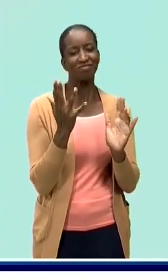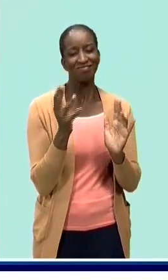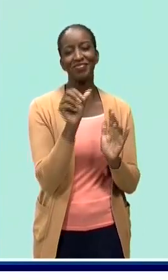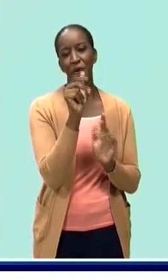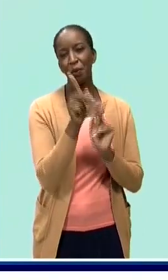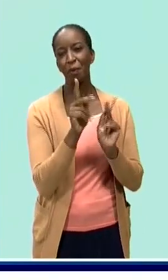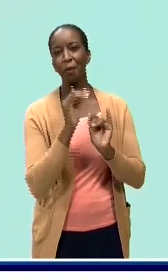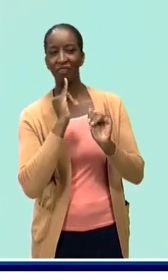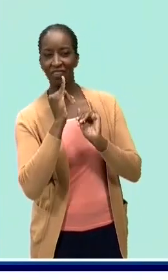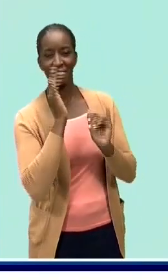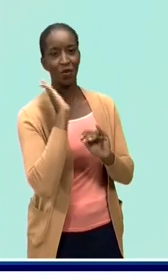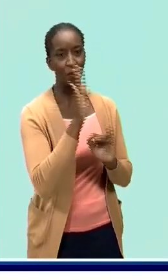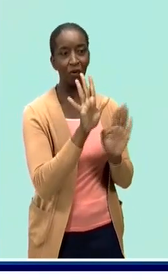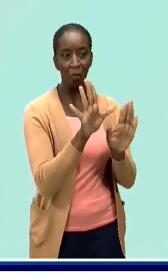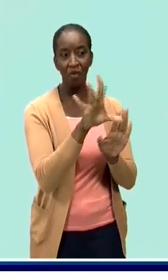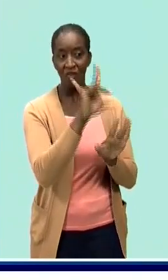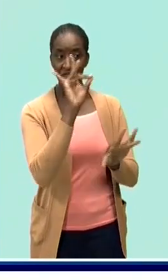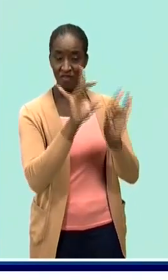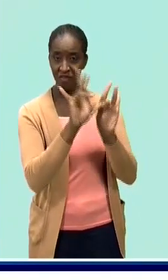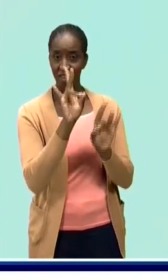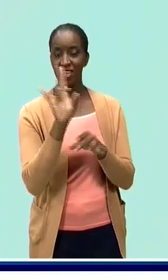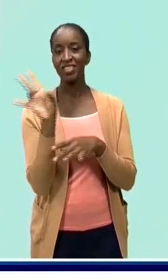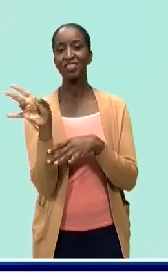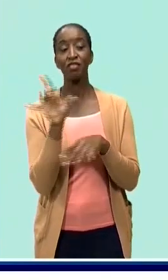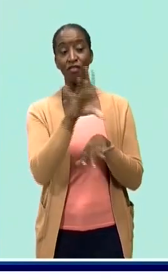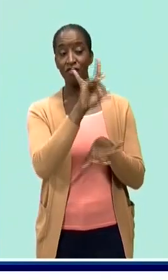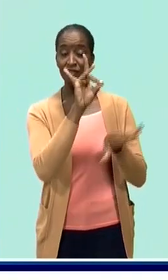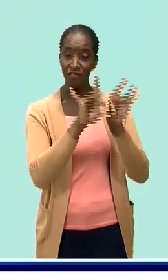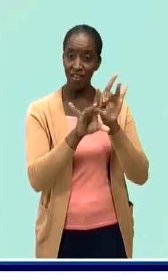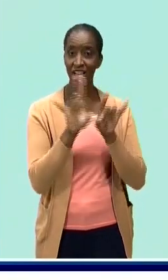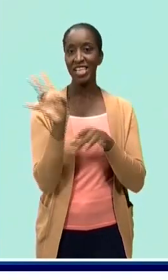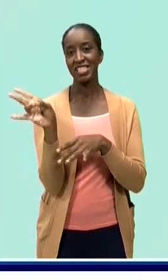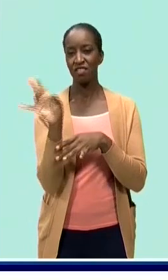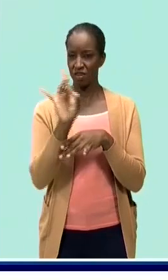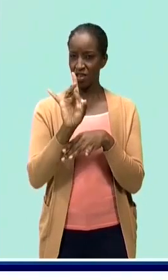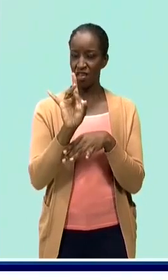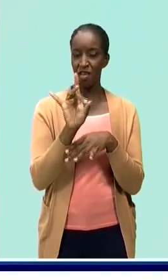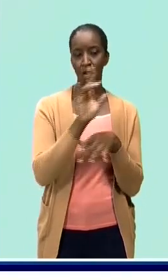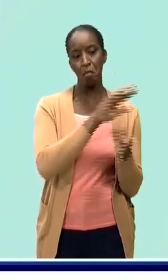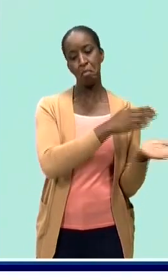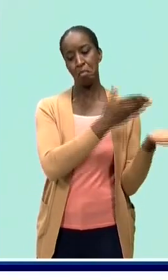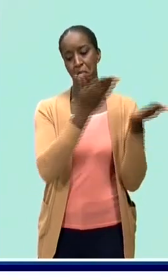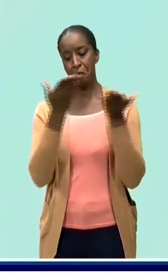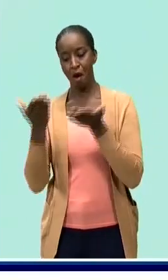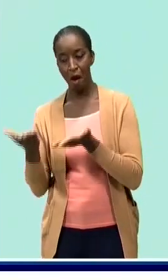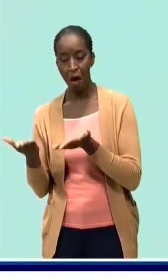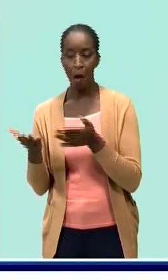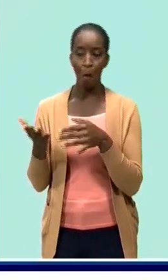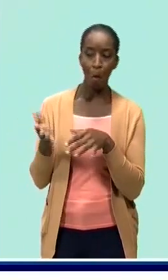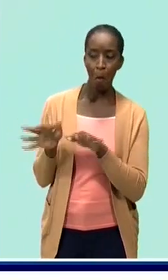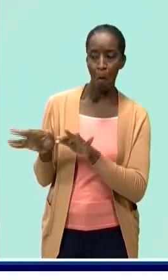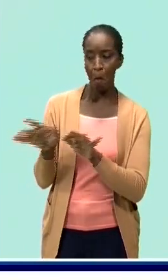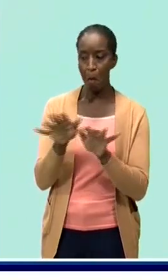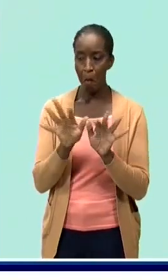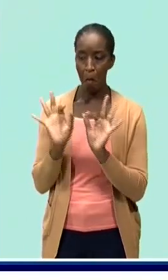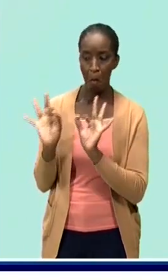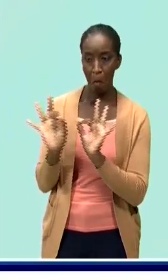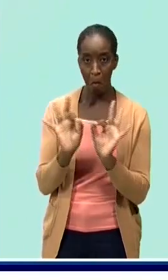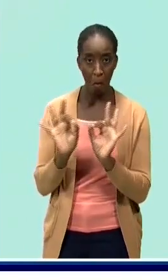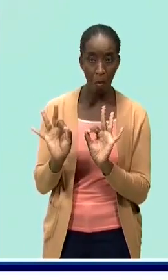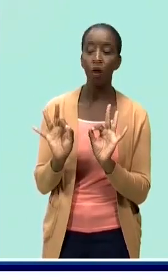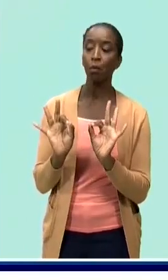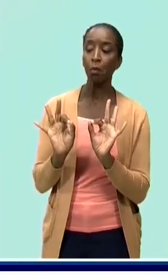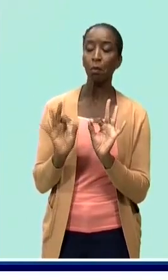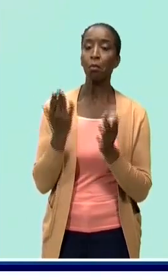initial numbers that we're looking at. We will come back and see how that works, because obviously there's some things that have to be put in